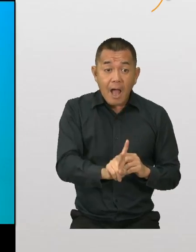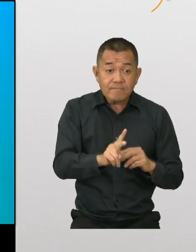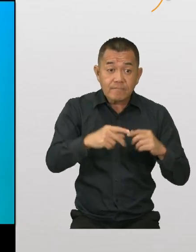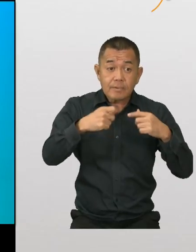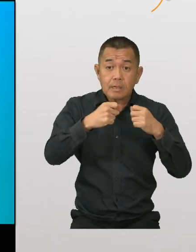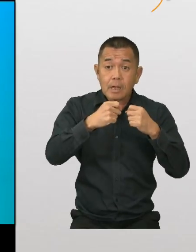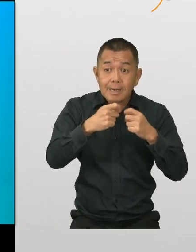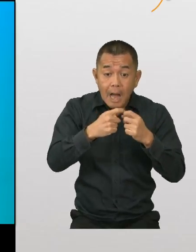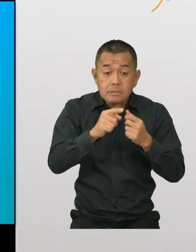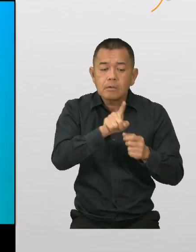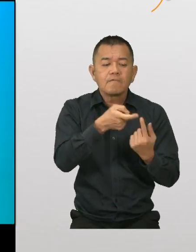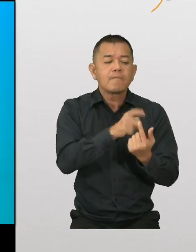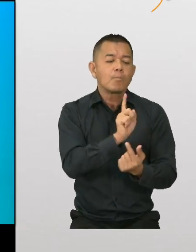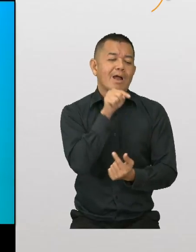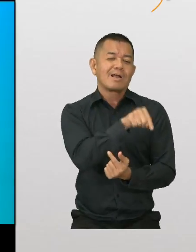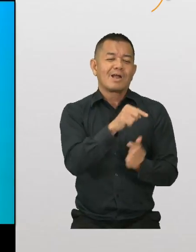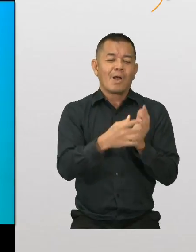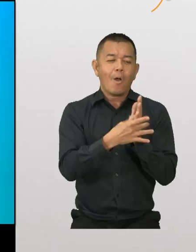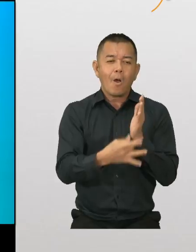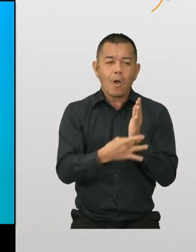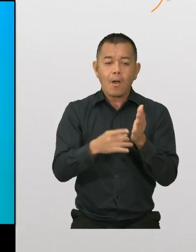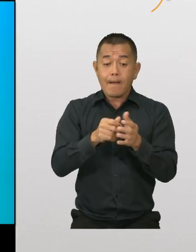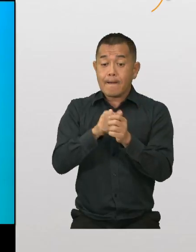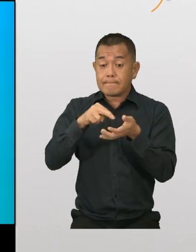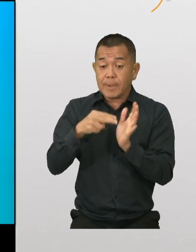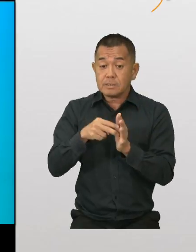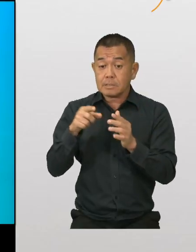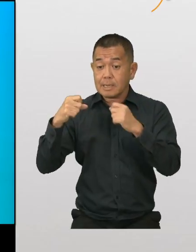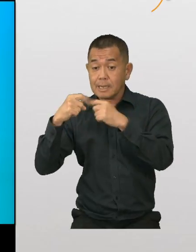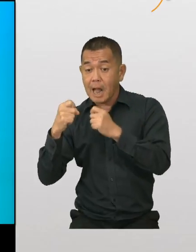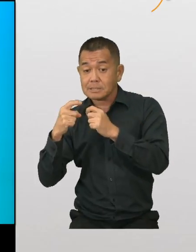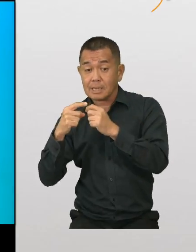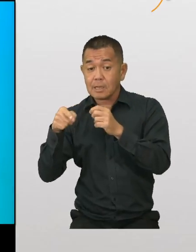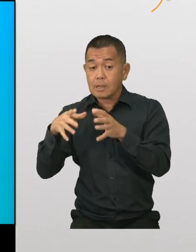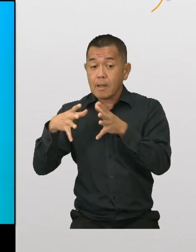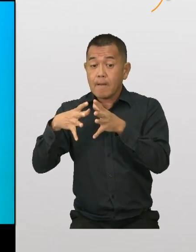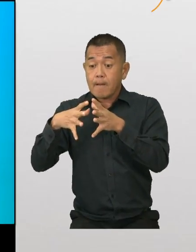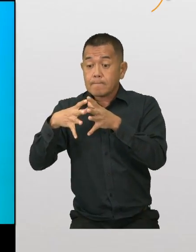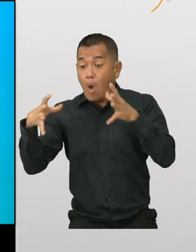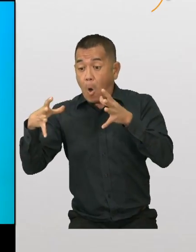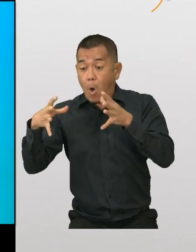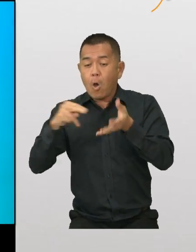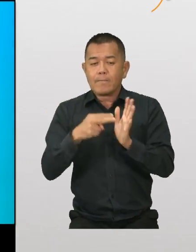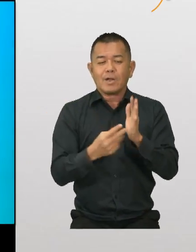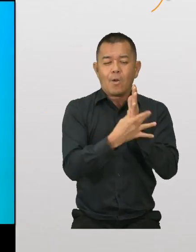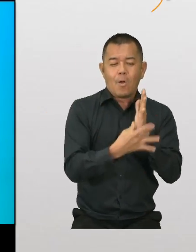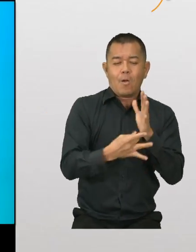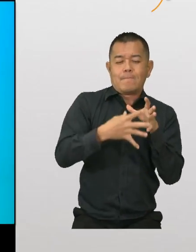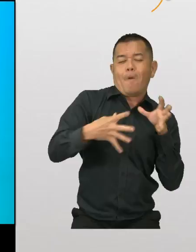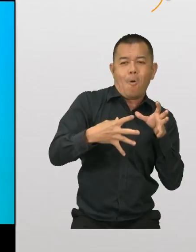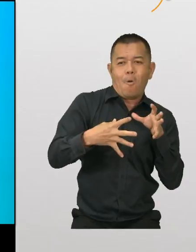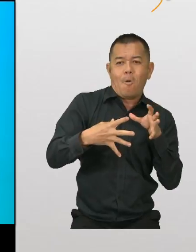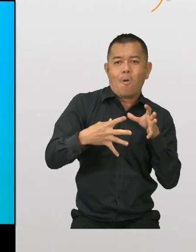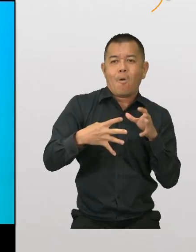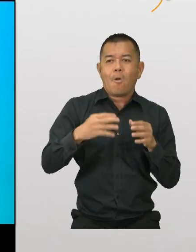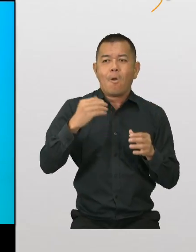that electricity tariffs have a lot to do with oil prices. Some people would still ask, why should electricity tariffs be in